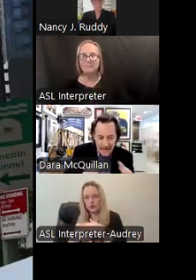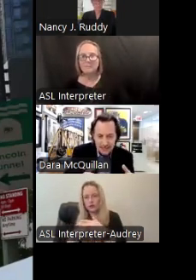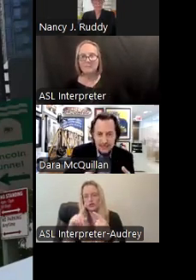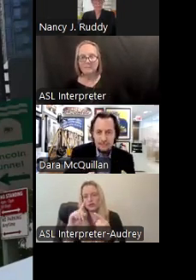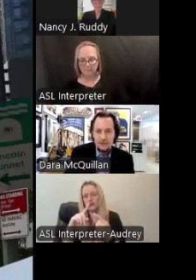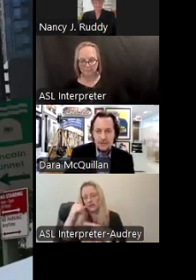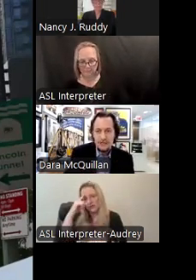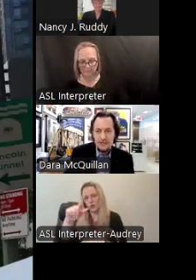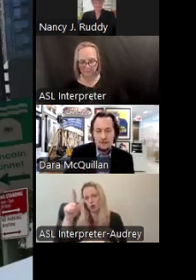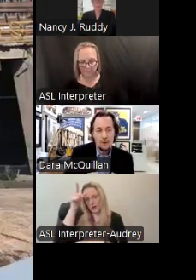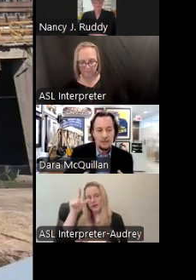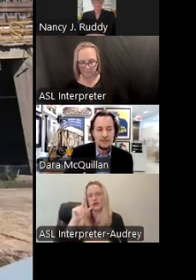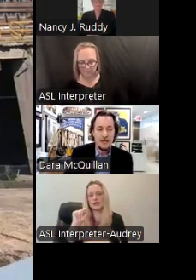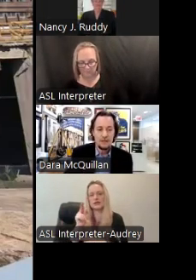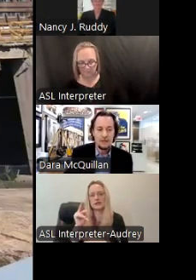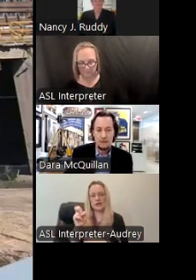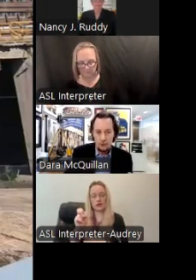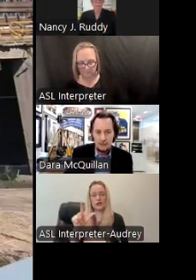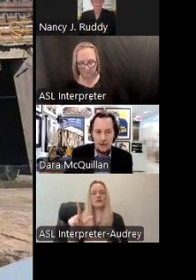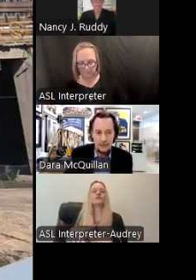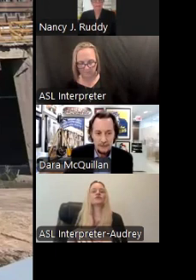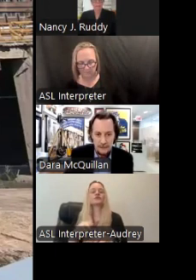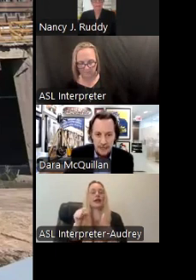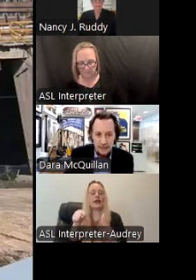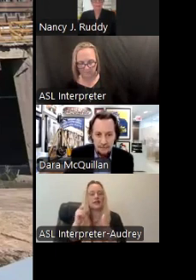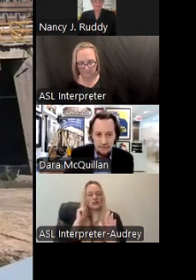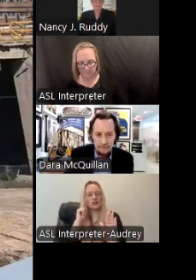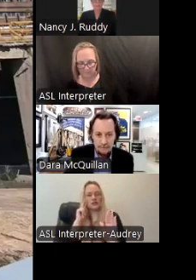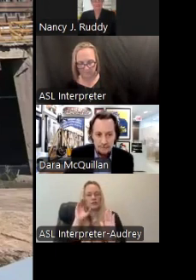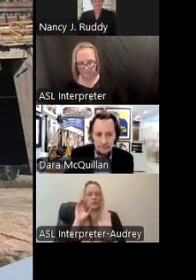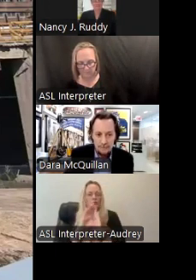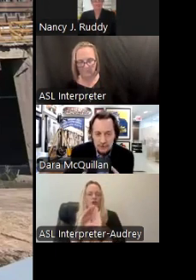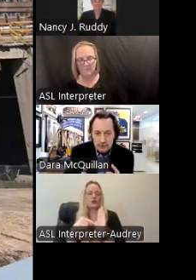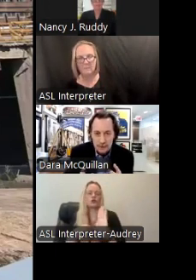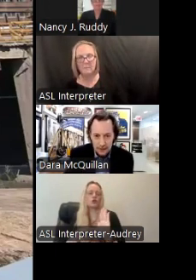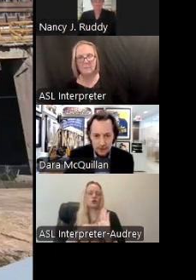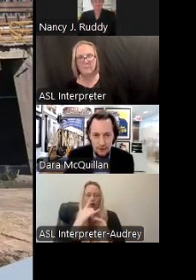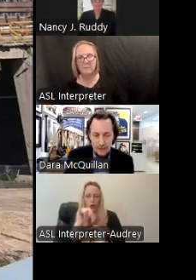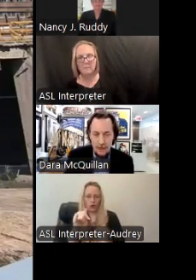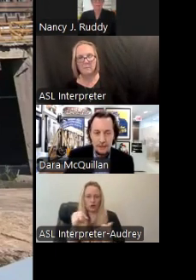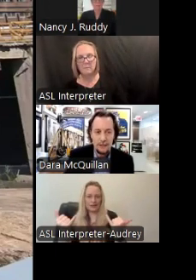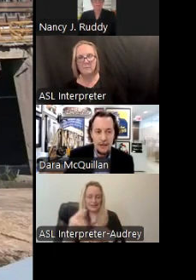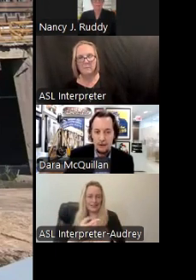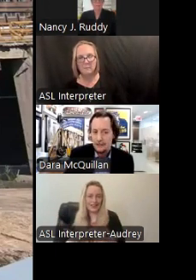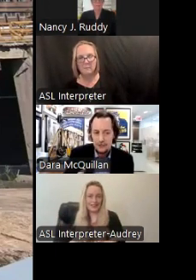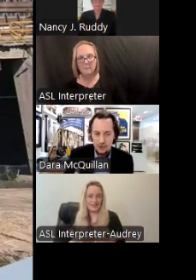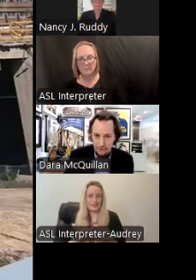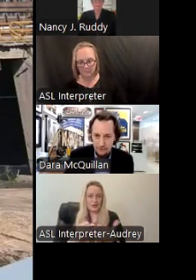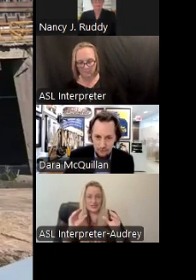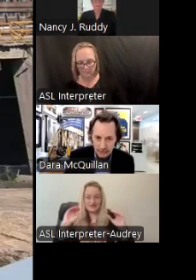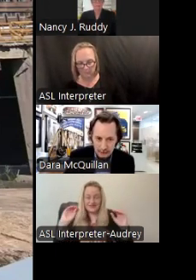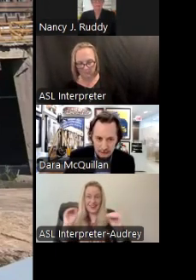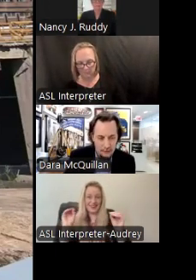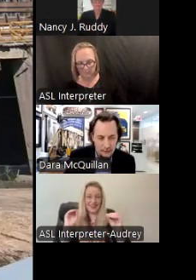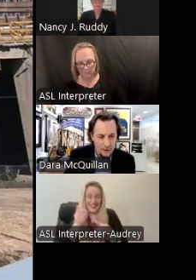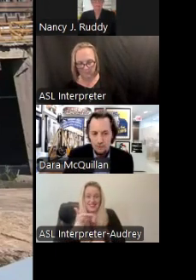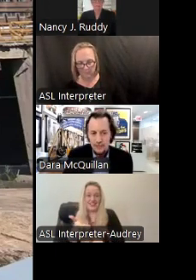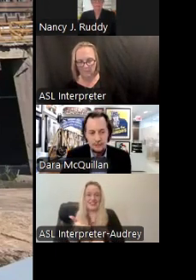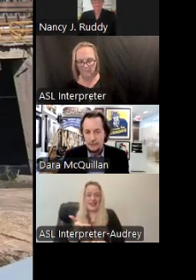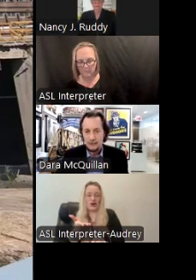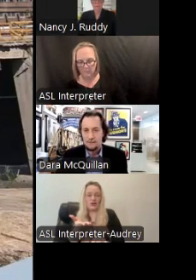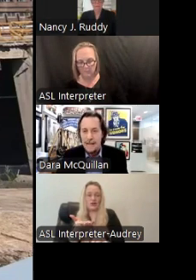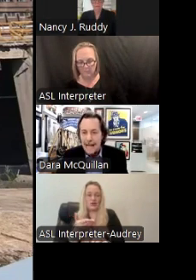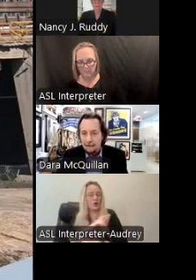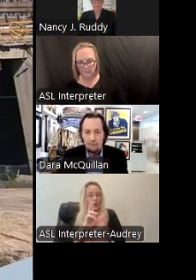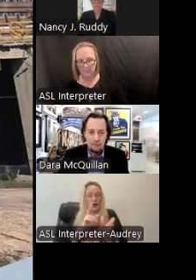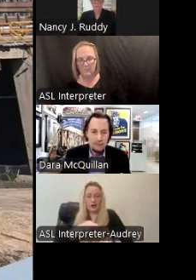And the next image is what the site looks like today. There's literally nothing there. It's shovel ready. We don't need